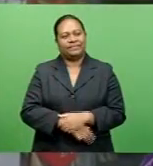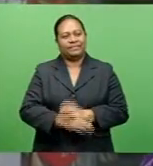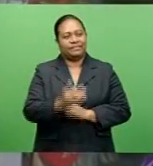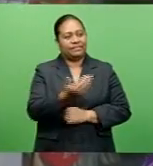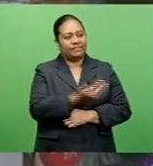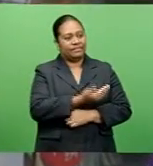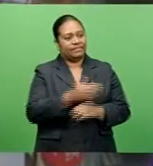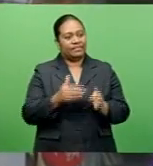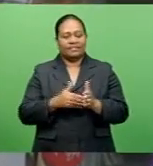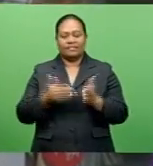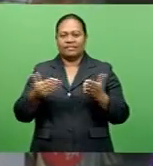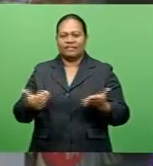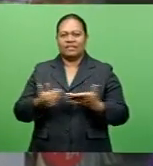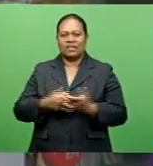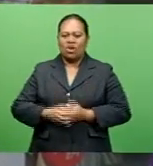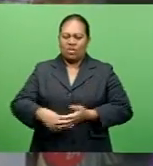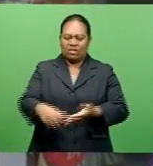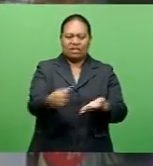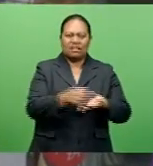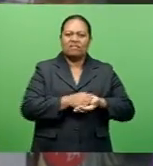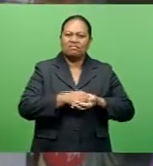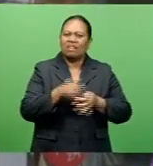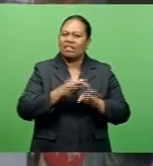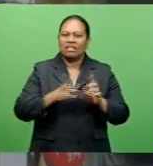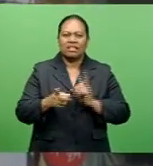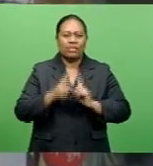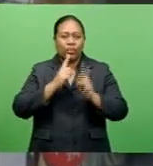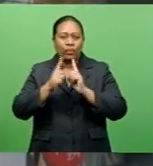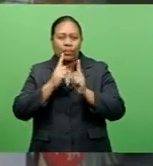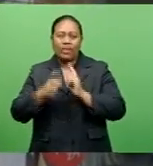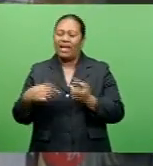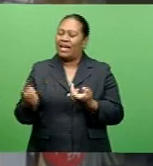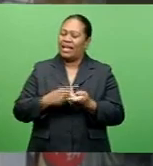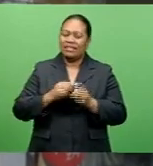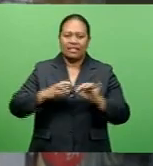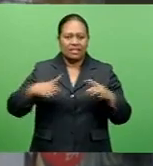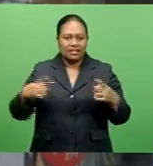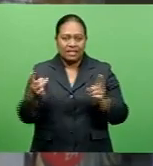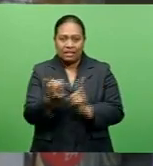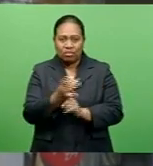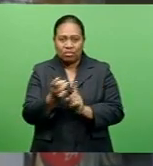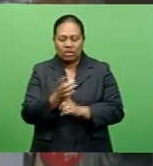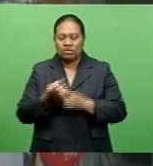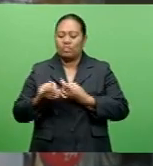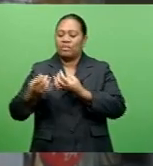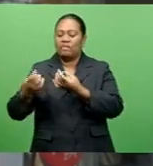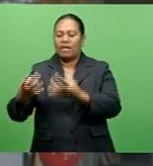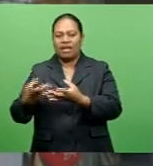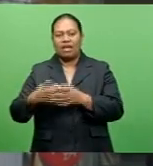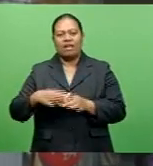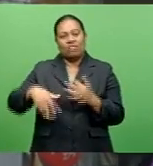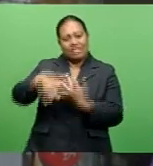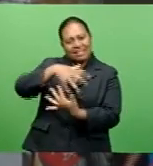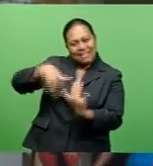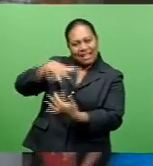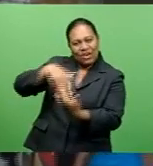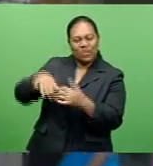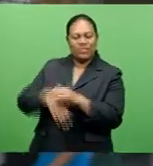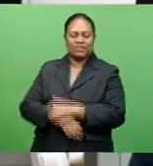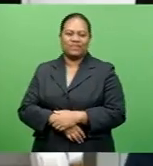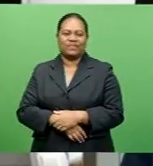At the moment, we are stocking up on candles, tin foods and other essential items as we prepare for the impending cyclone.